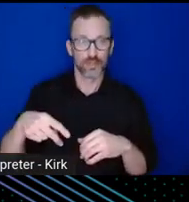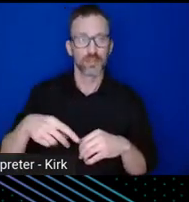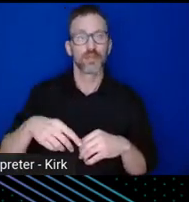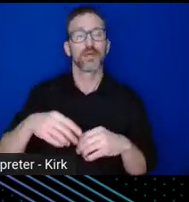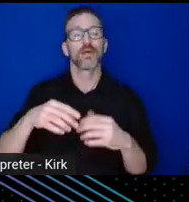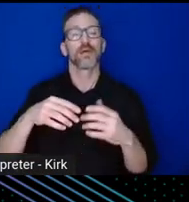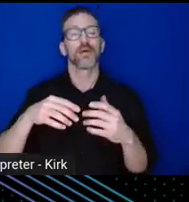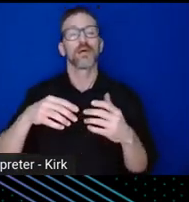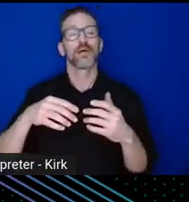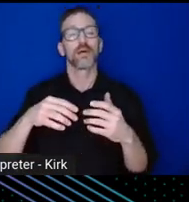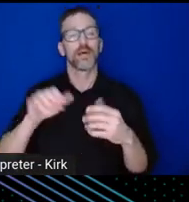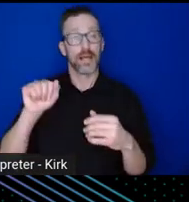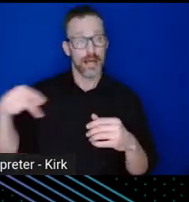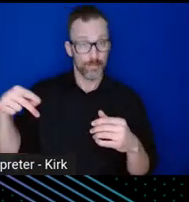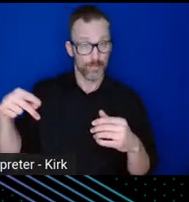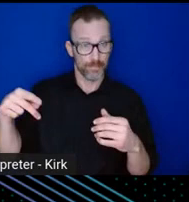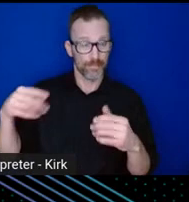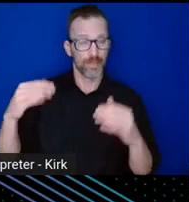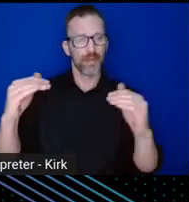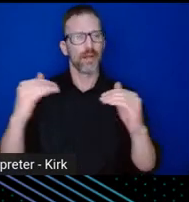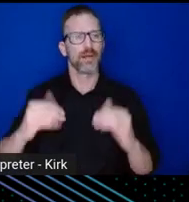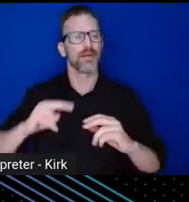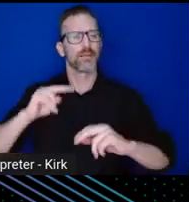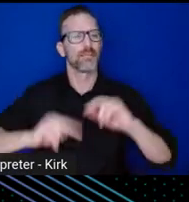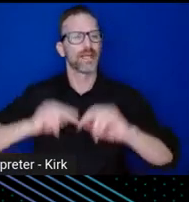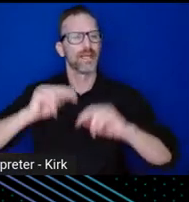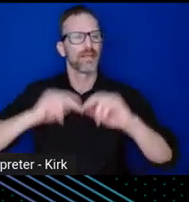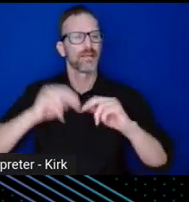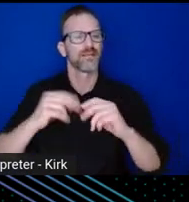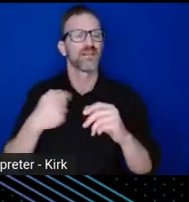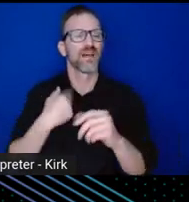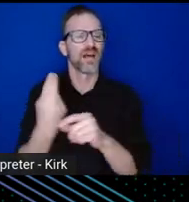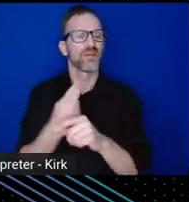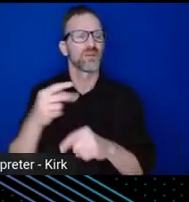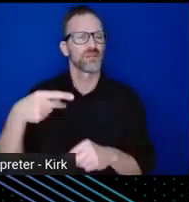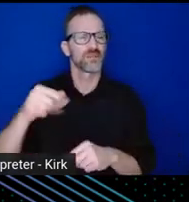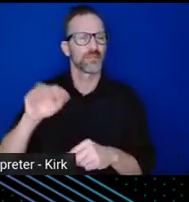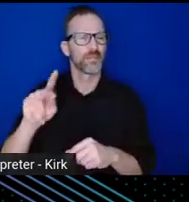app. Then we have the build section. In the build section, we are using pack, which I told